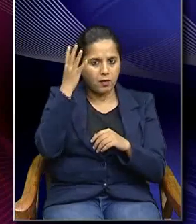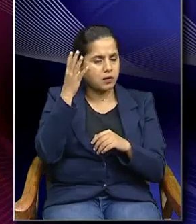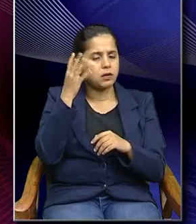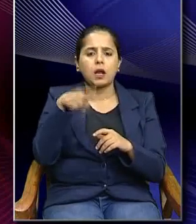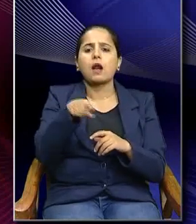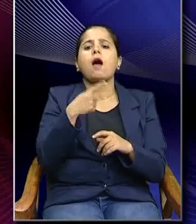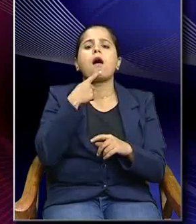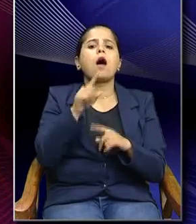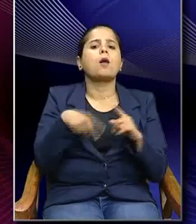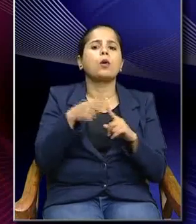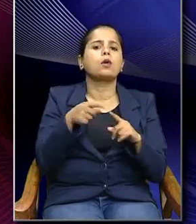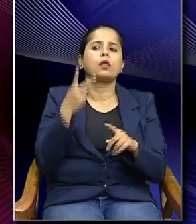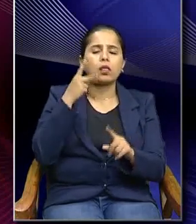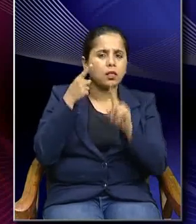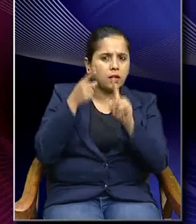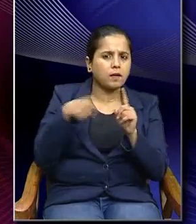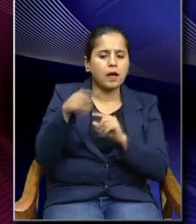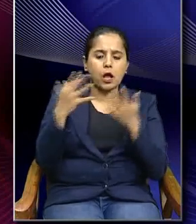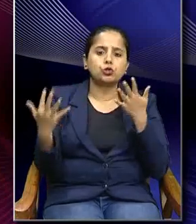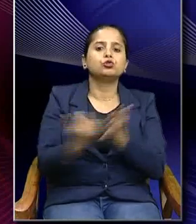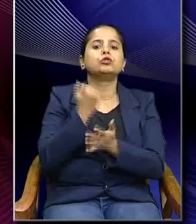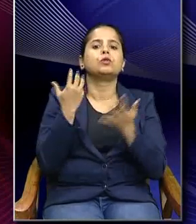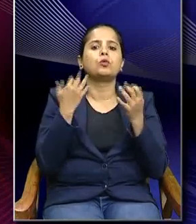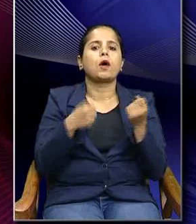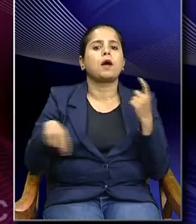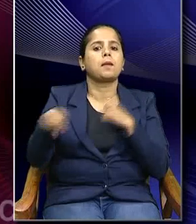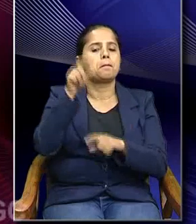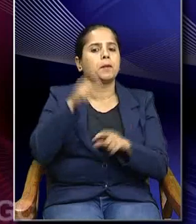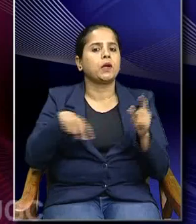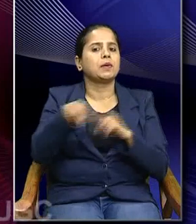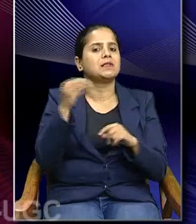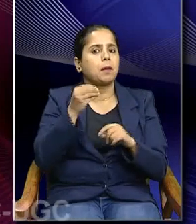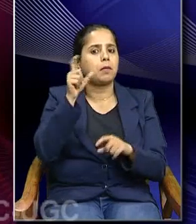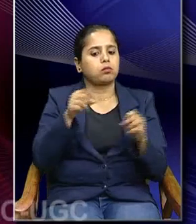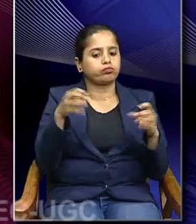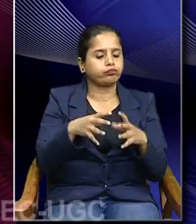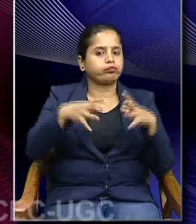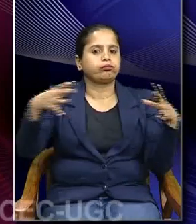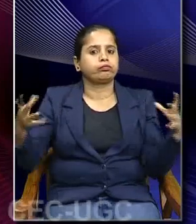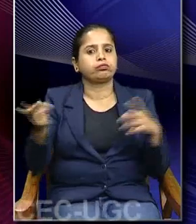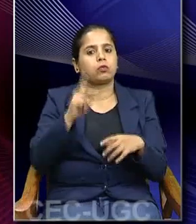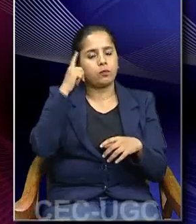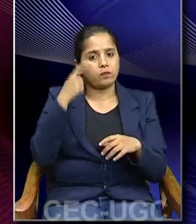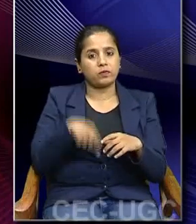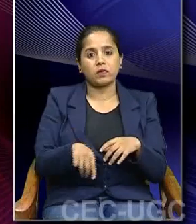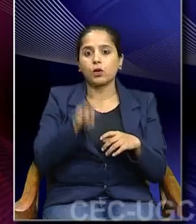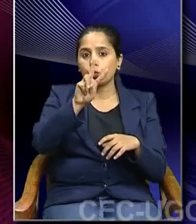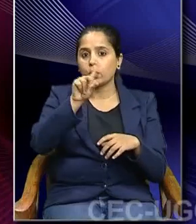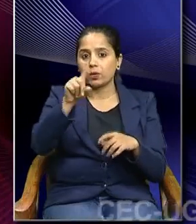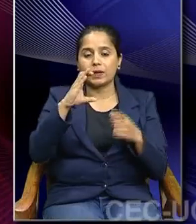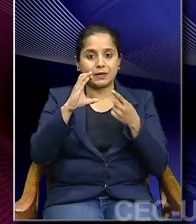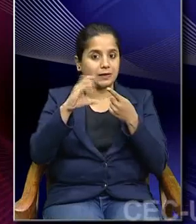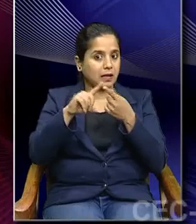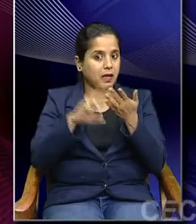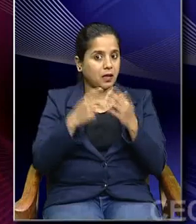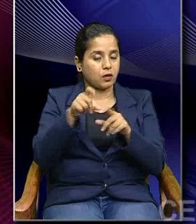was kind of targeted to achieve a population, certain size of the population. So 21st century,